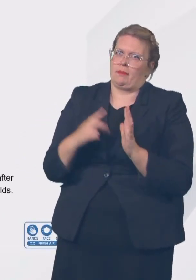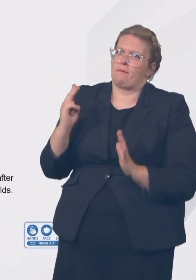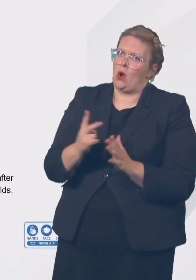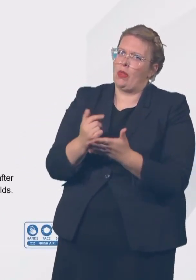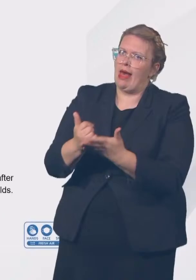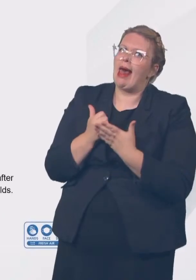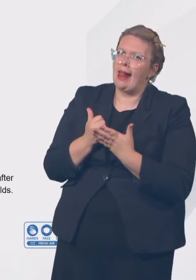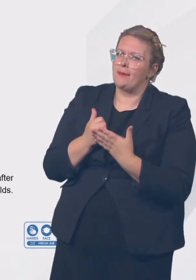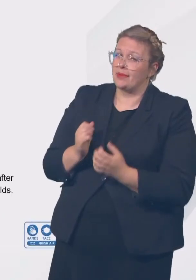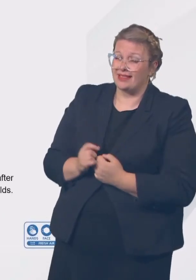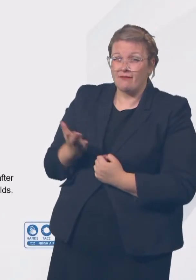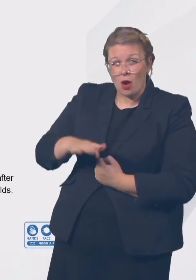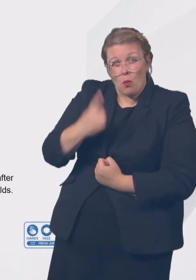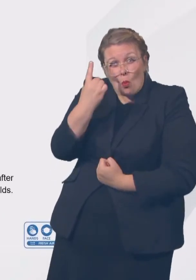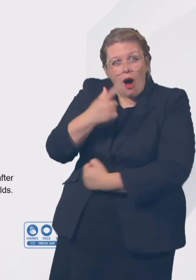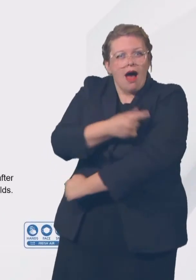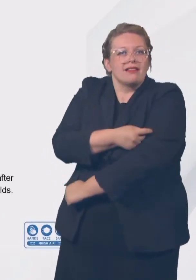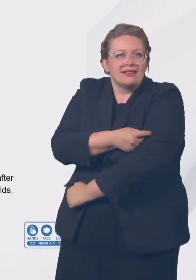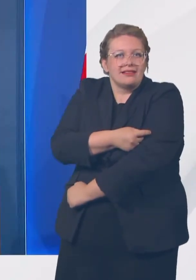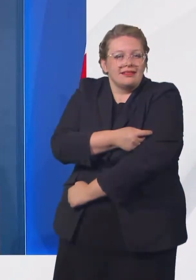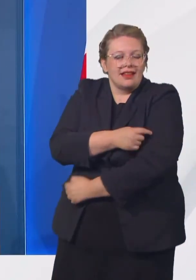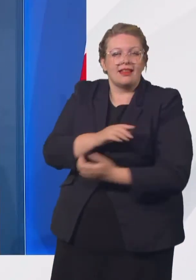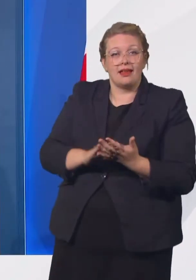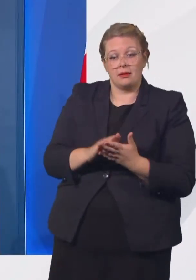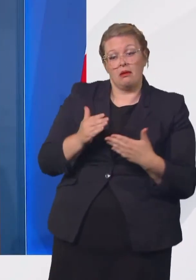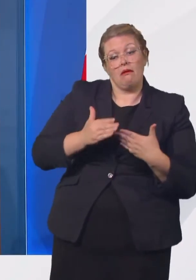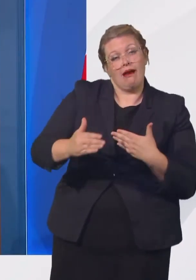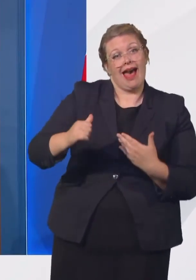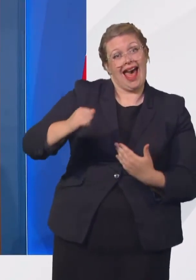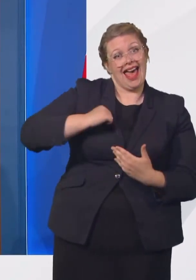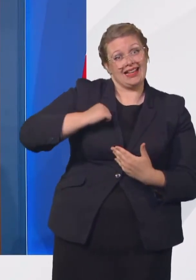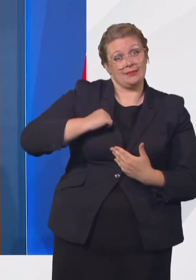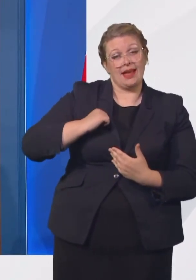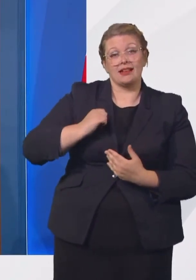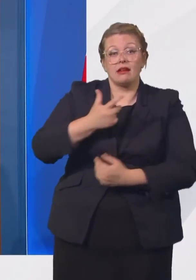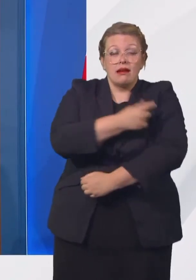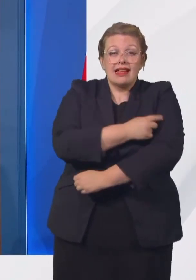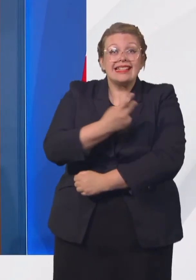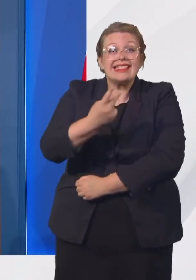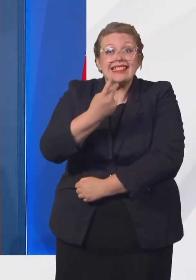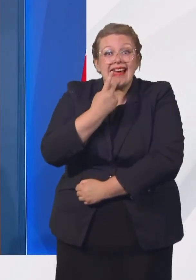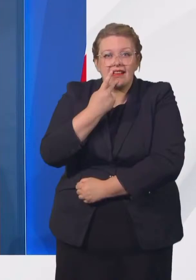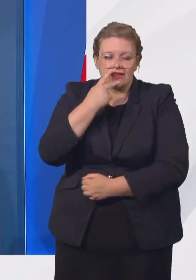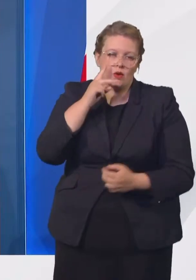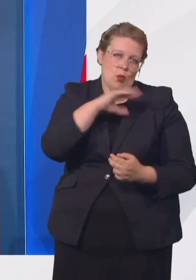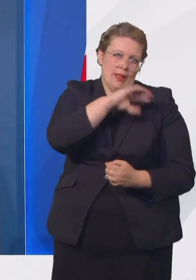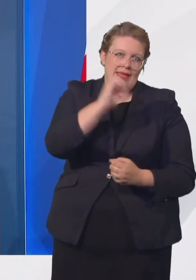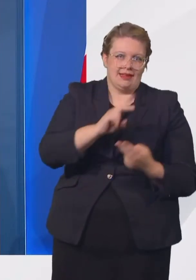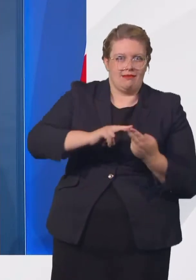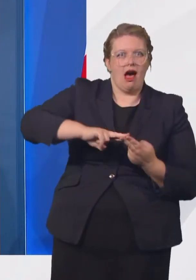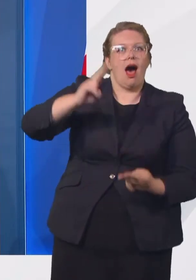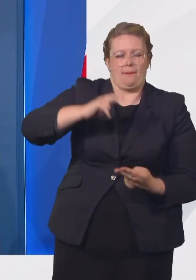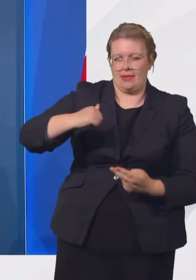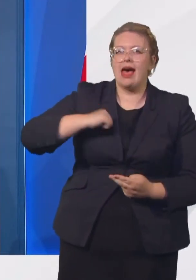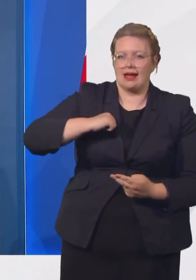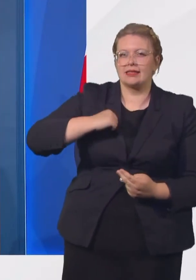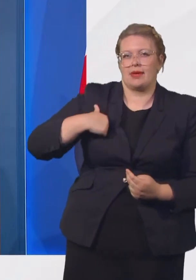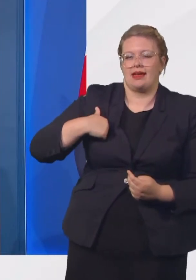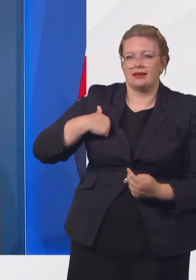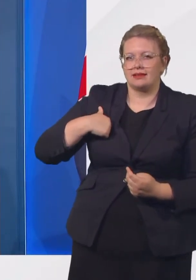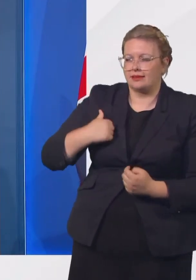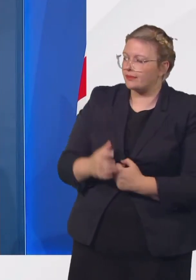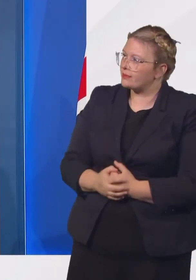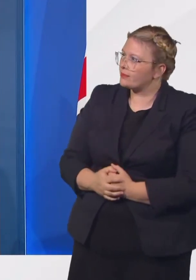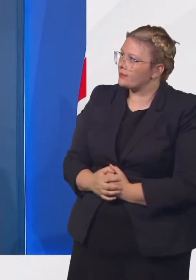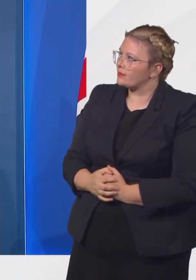And that's after one dose. So I do expect these results to improve after 2 doses. And